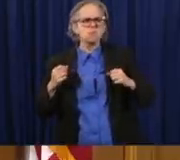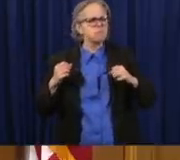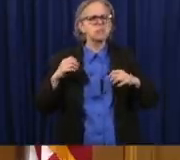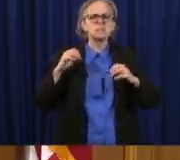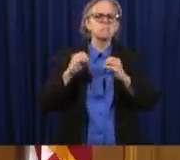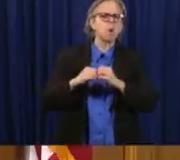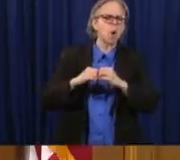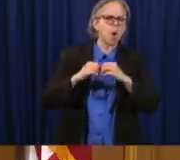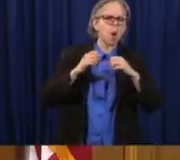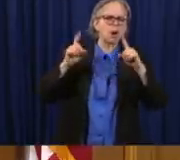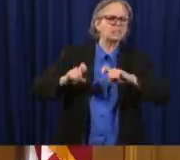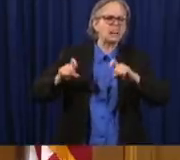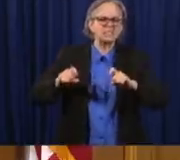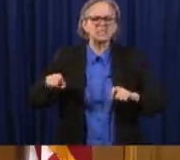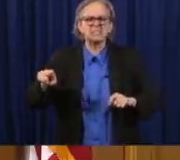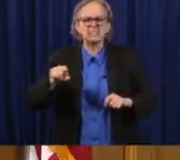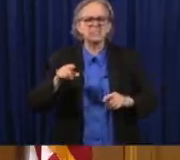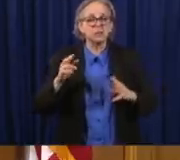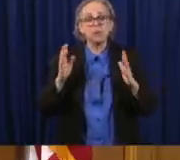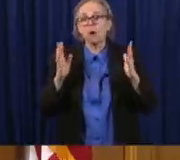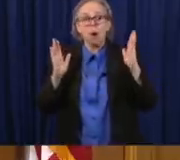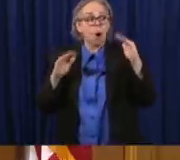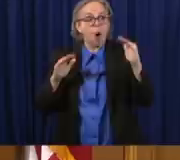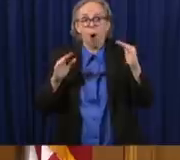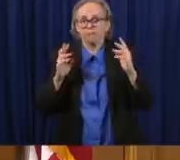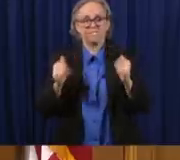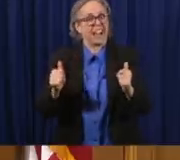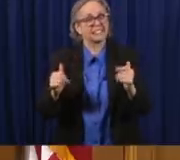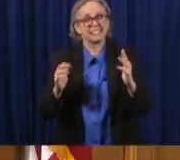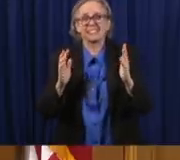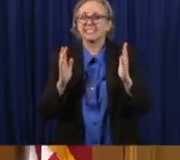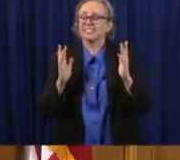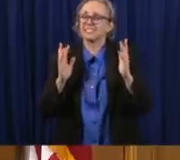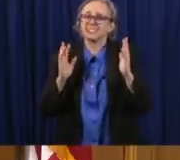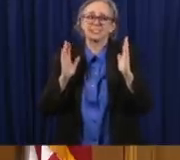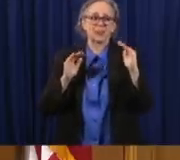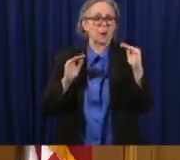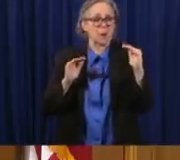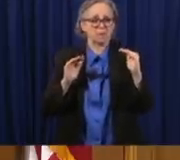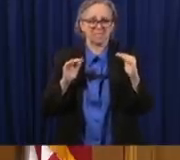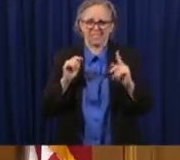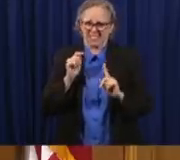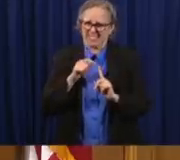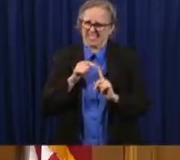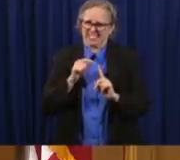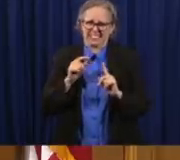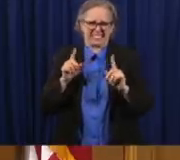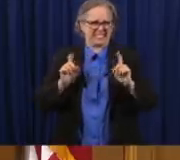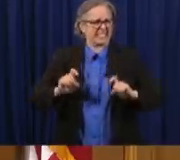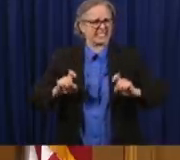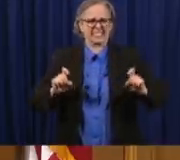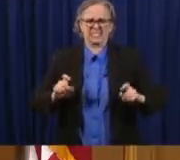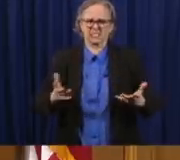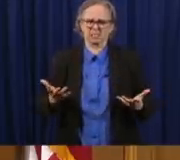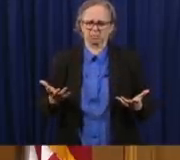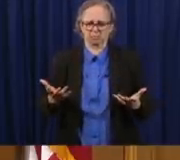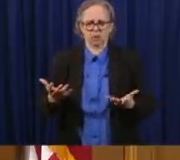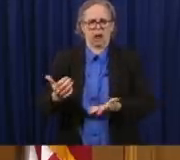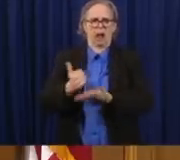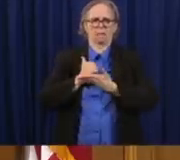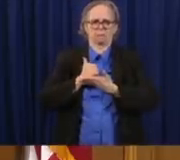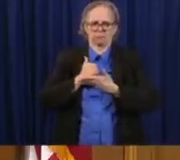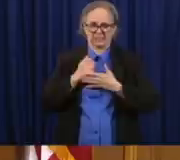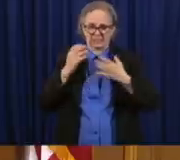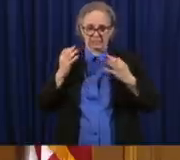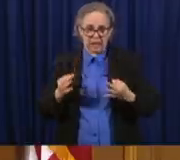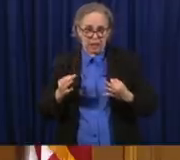up fast. But again, that is a variable in our ability to test as we move Ohio forward. Again,